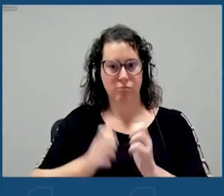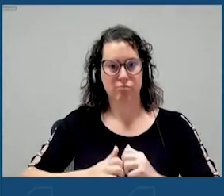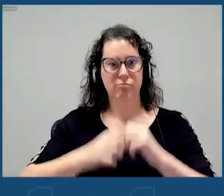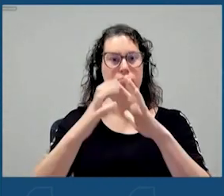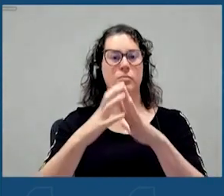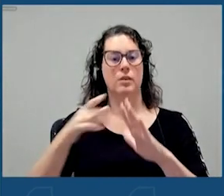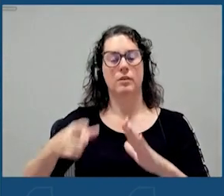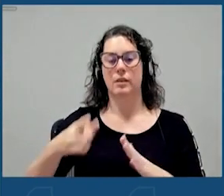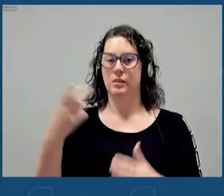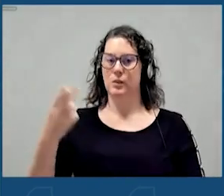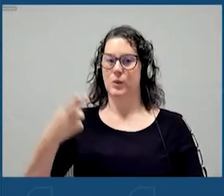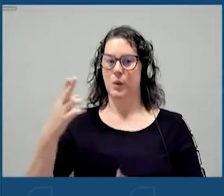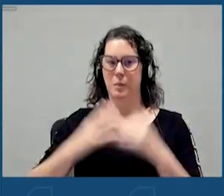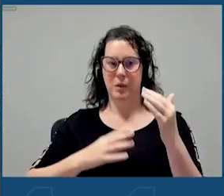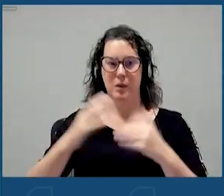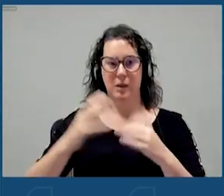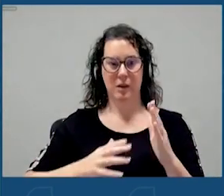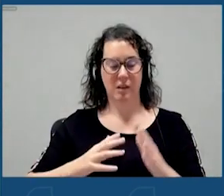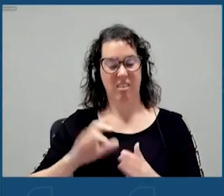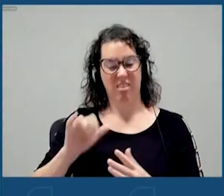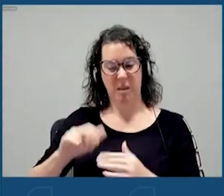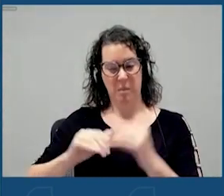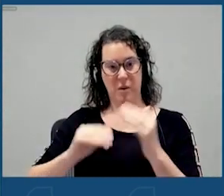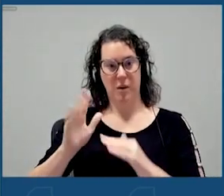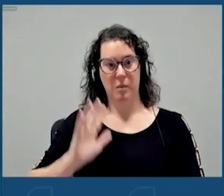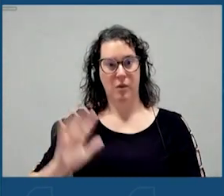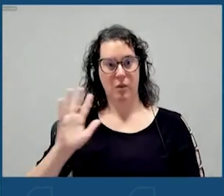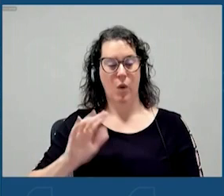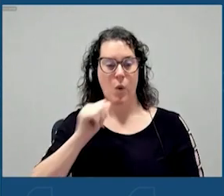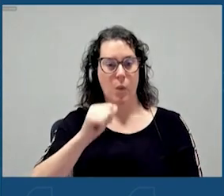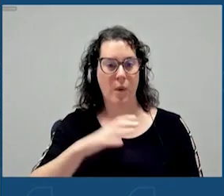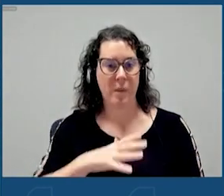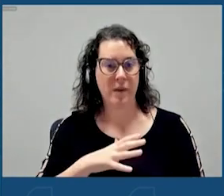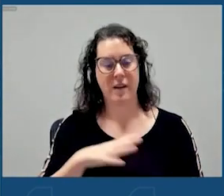building, the former Women and Children's Hospital of Buffalo.